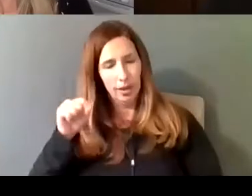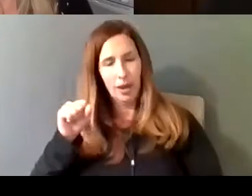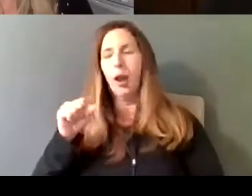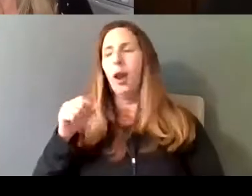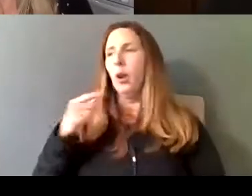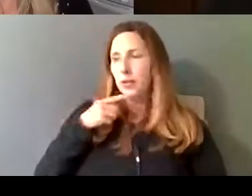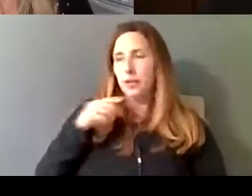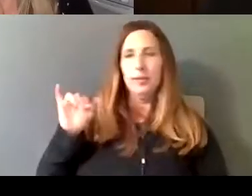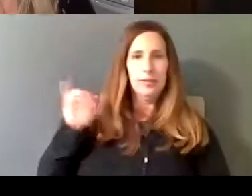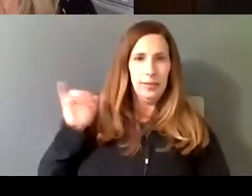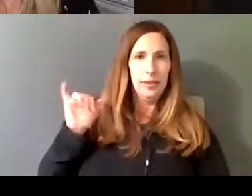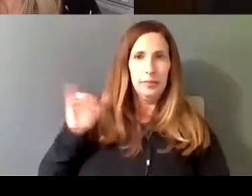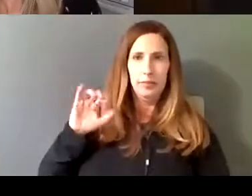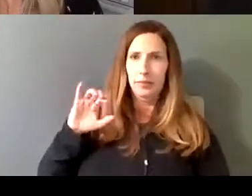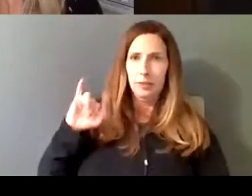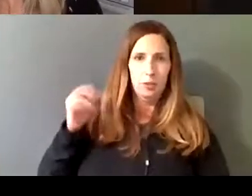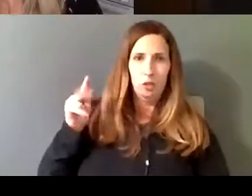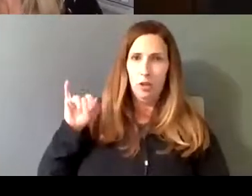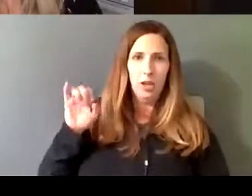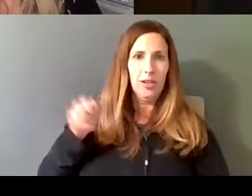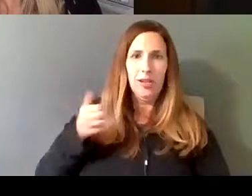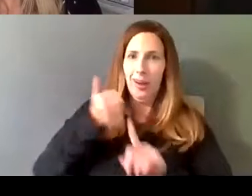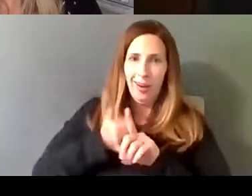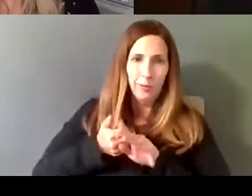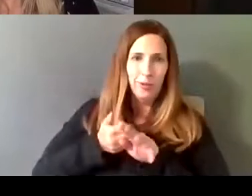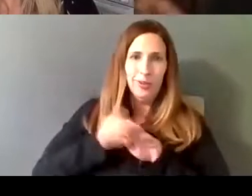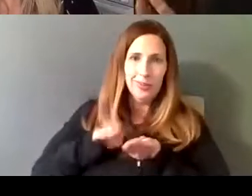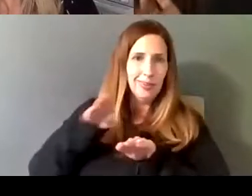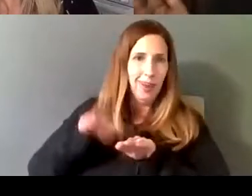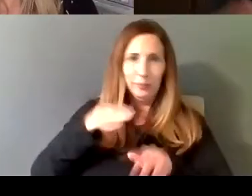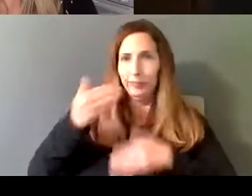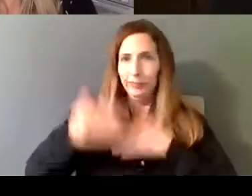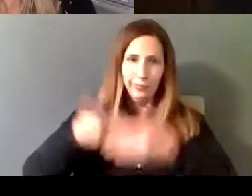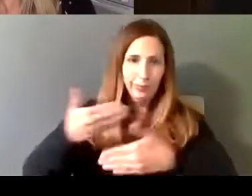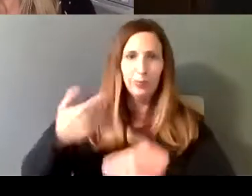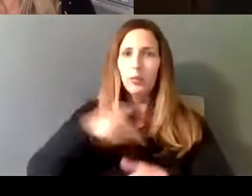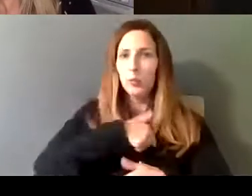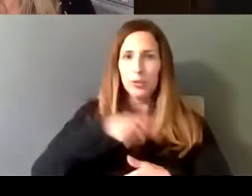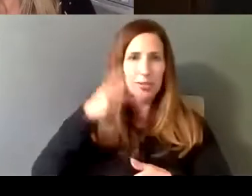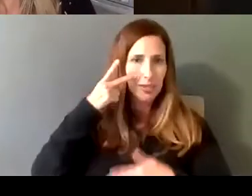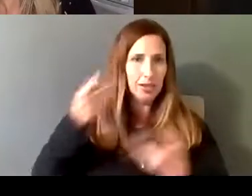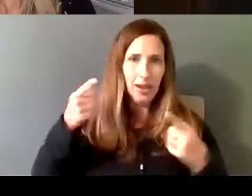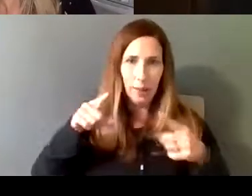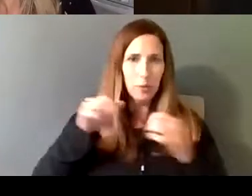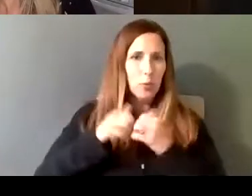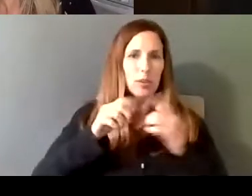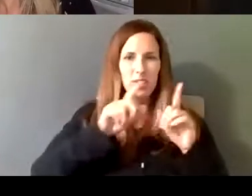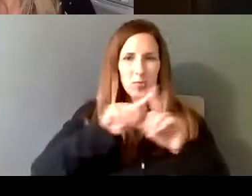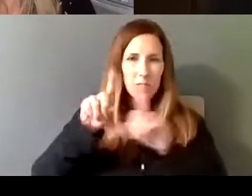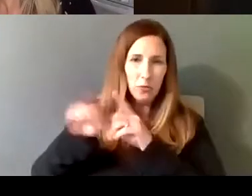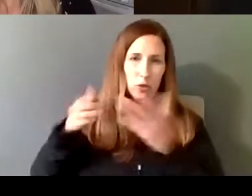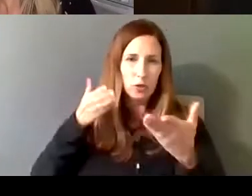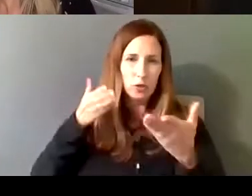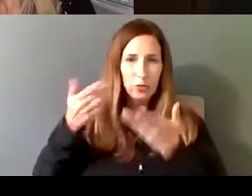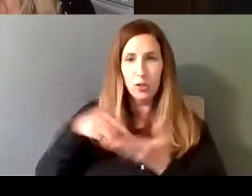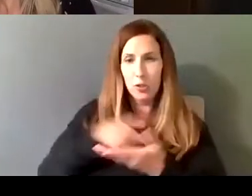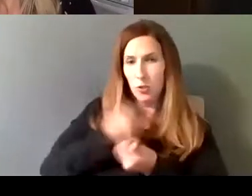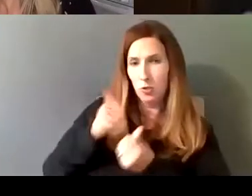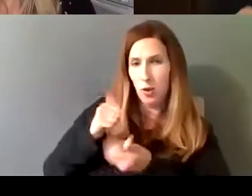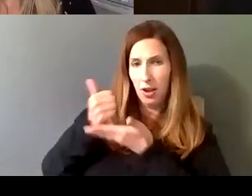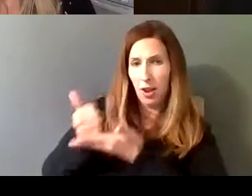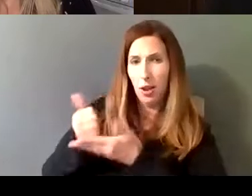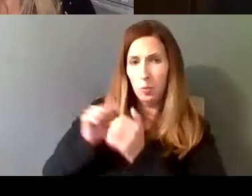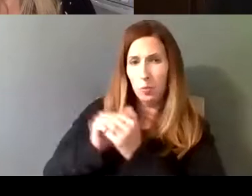say definitely every step of the way. We've seen it happen with just a lot of services that we help refugees,